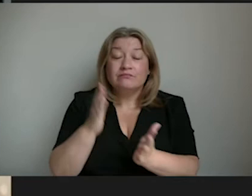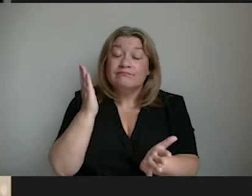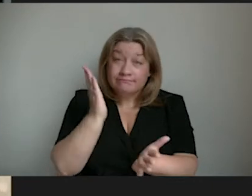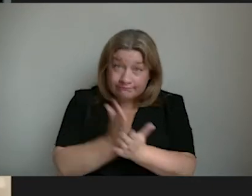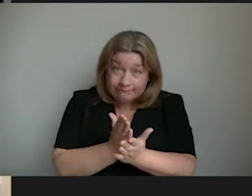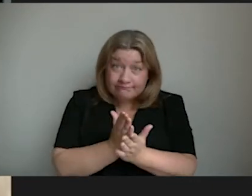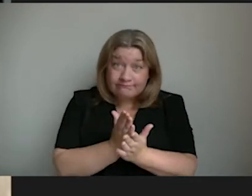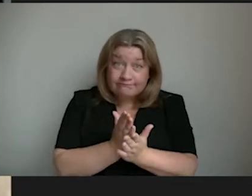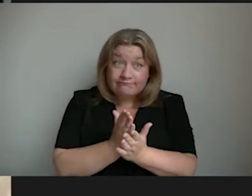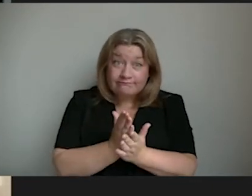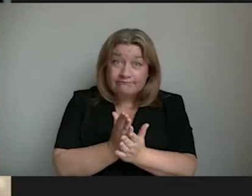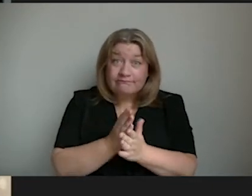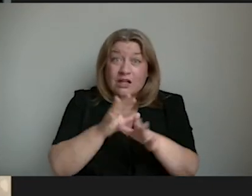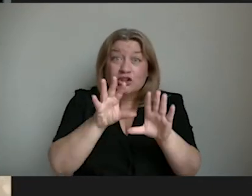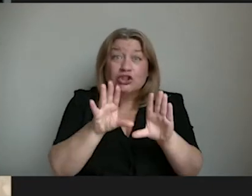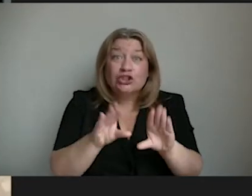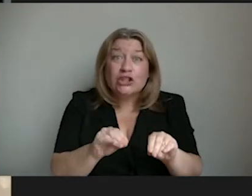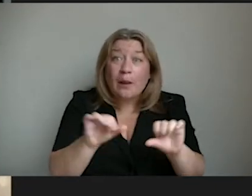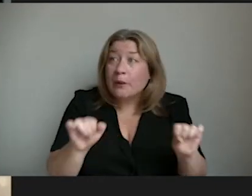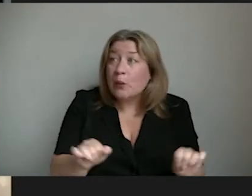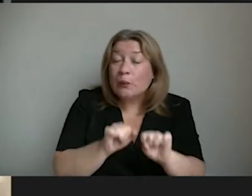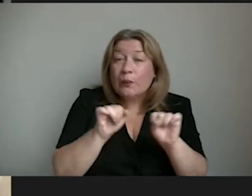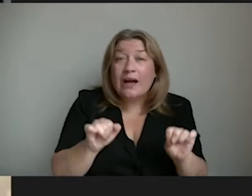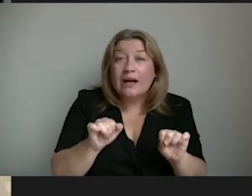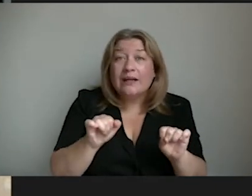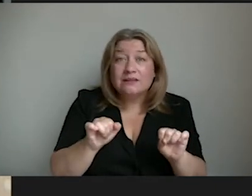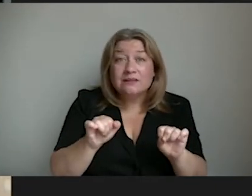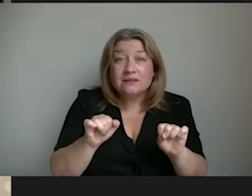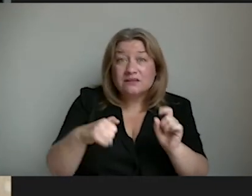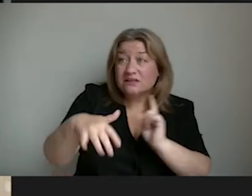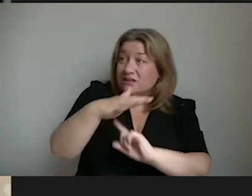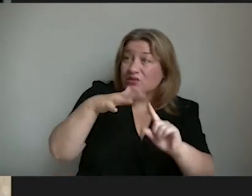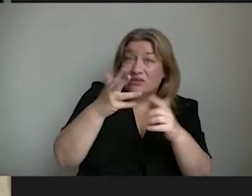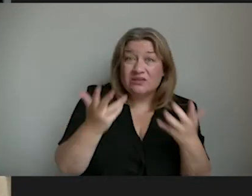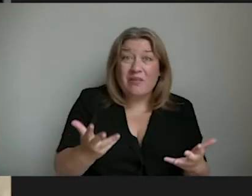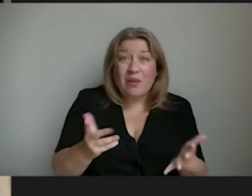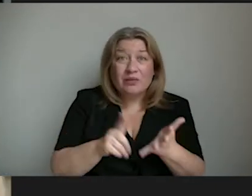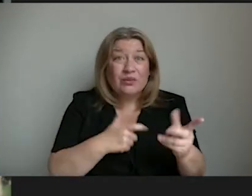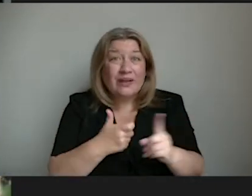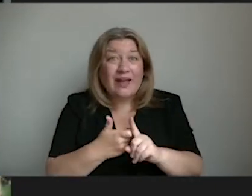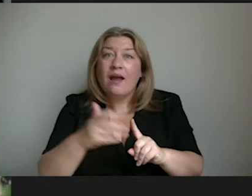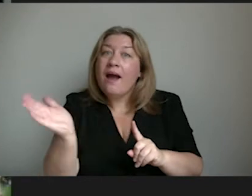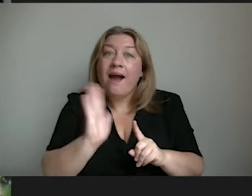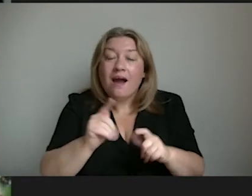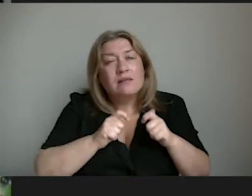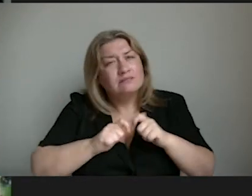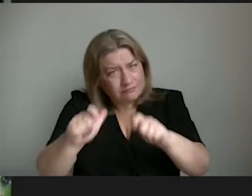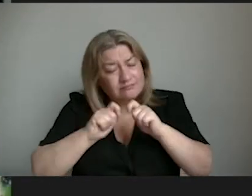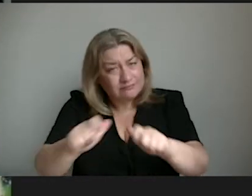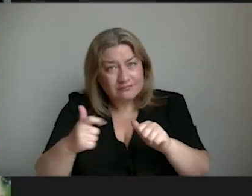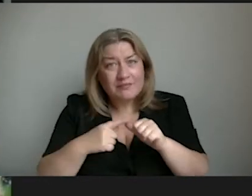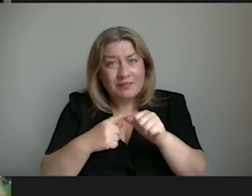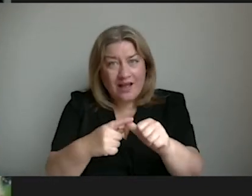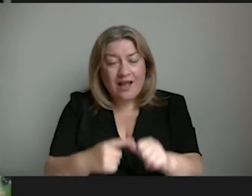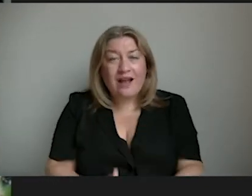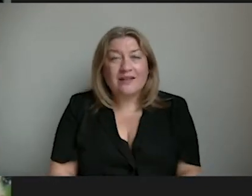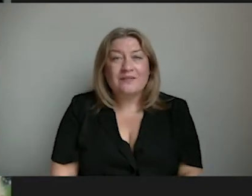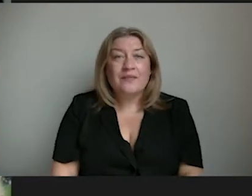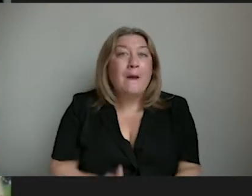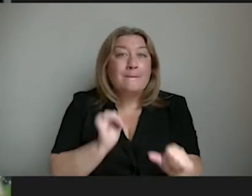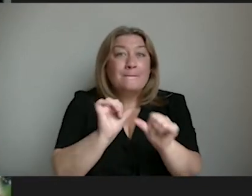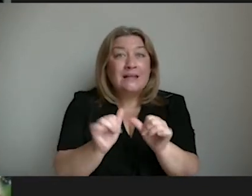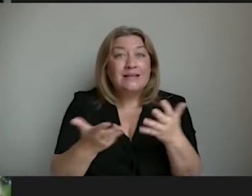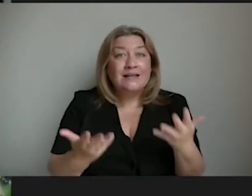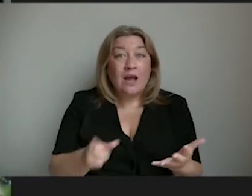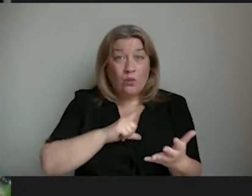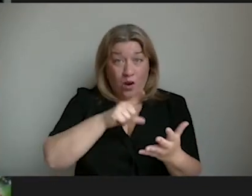for everyone. So no, definitely don't stop applying just because of the situation that we're in. If anything, now's the perfect time because